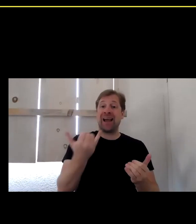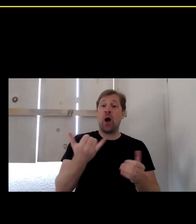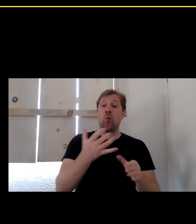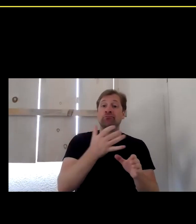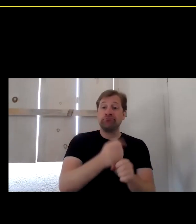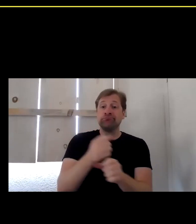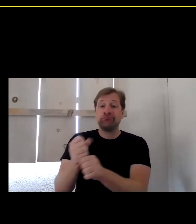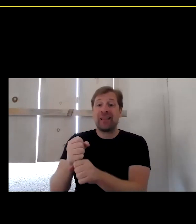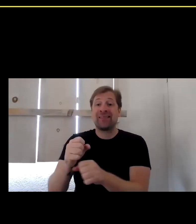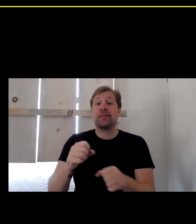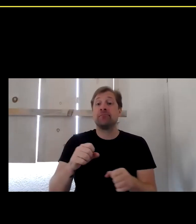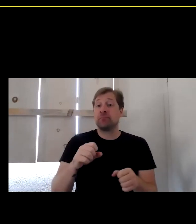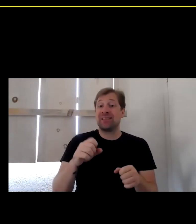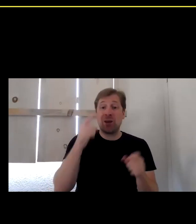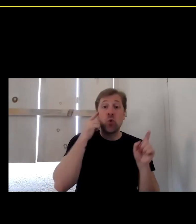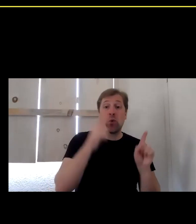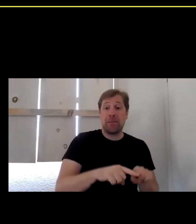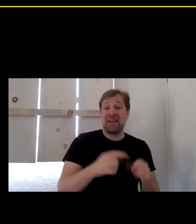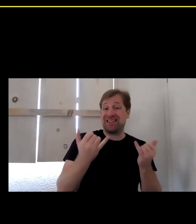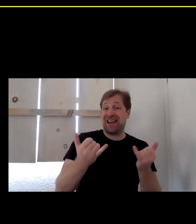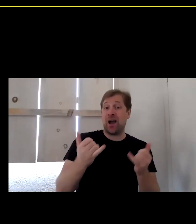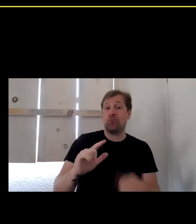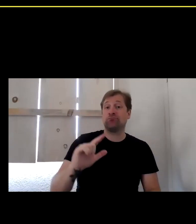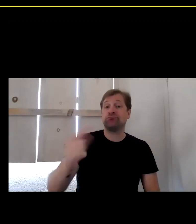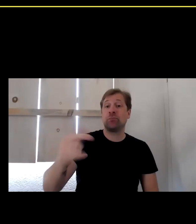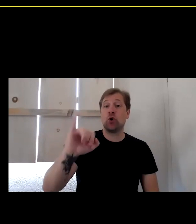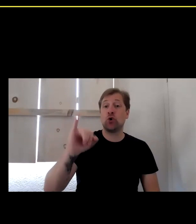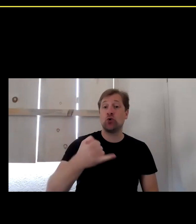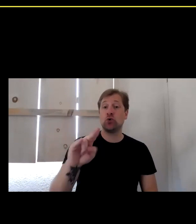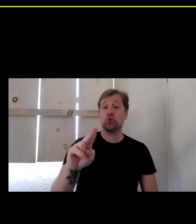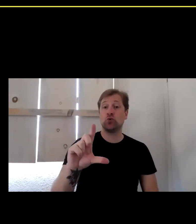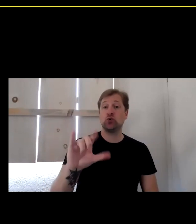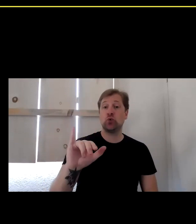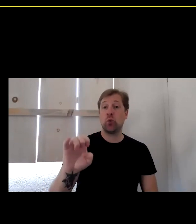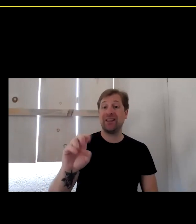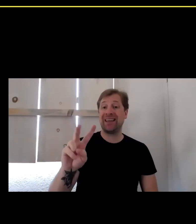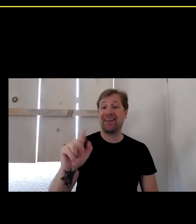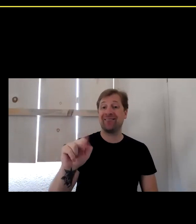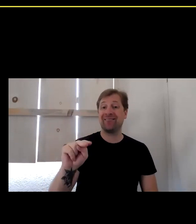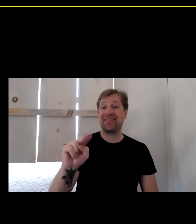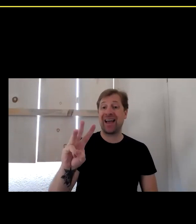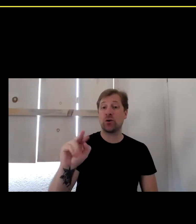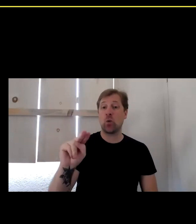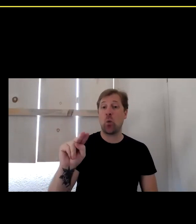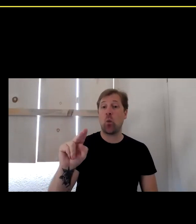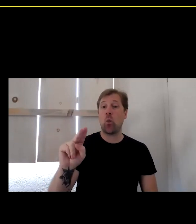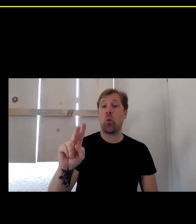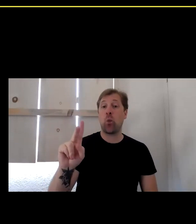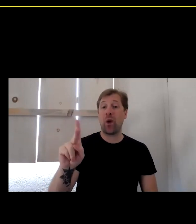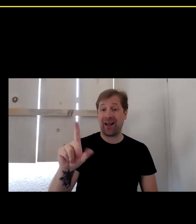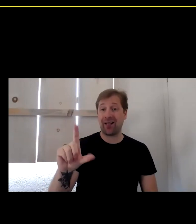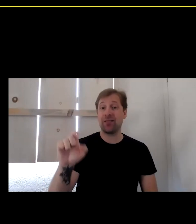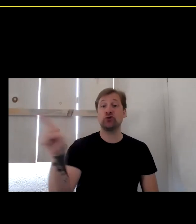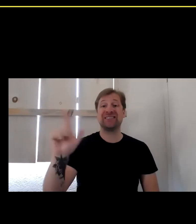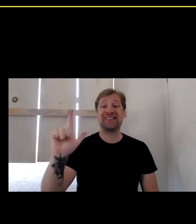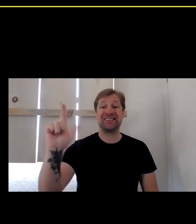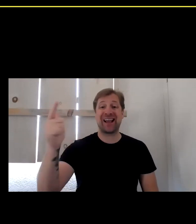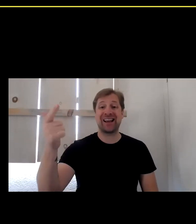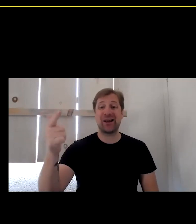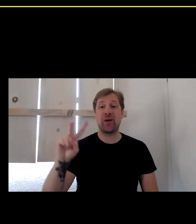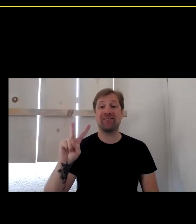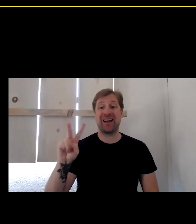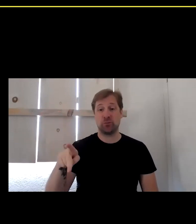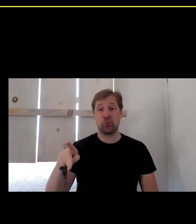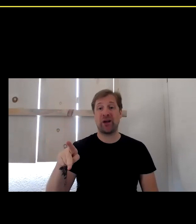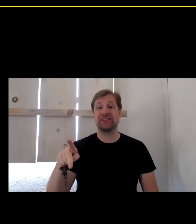now going to introduce Julie Van Winkle, UTLA's Secondary Vice President, who's going to go over